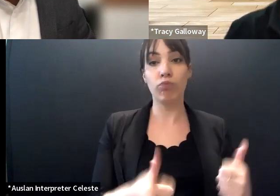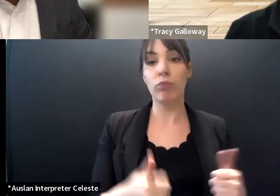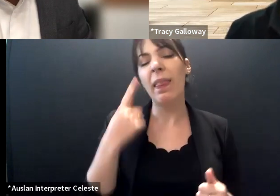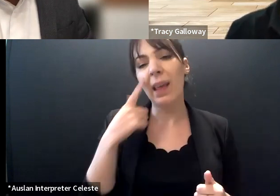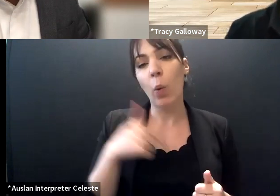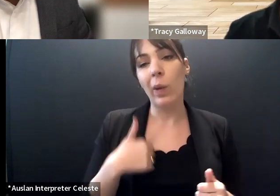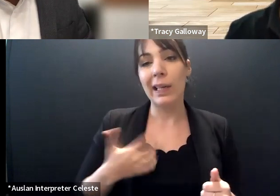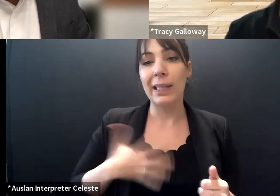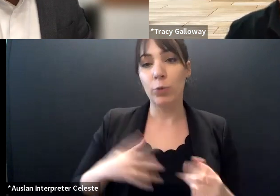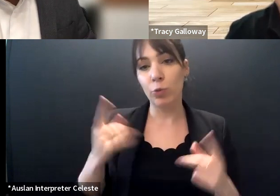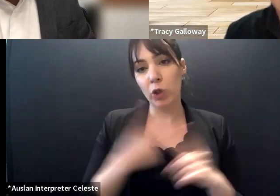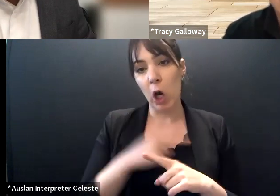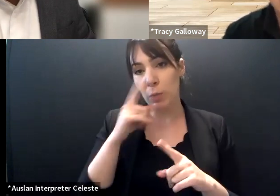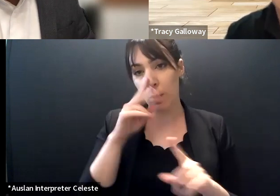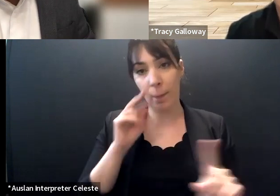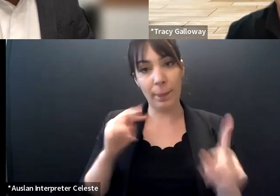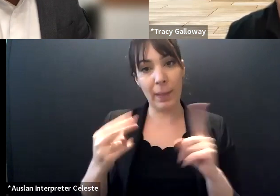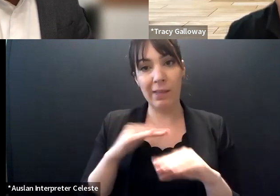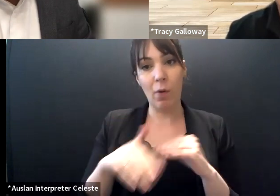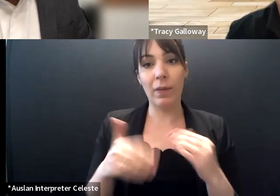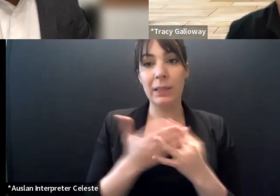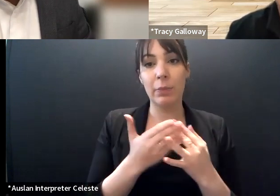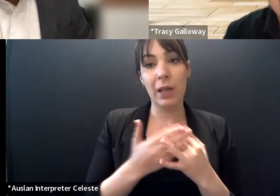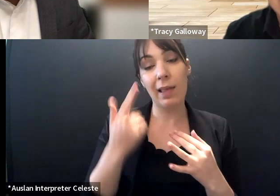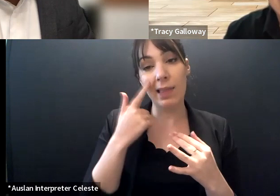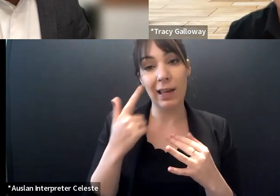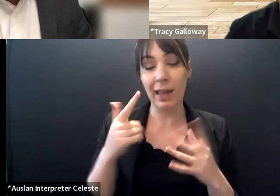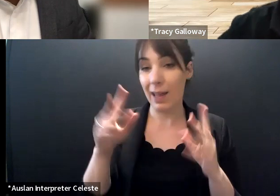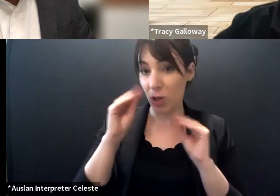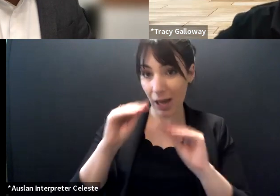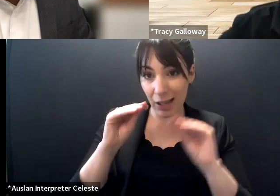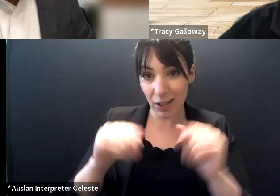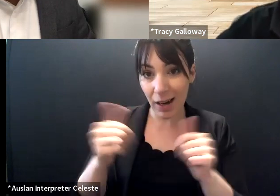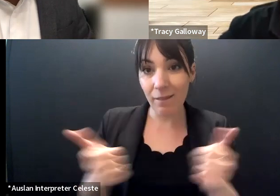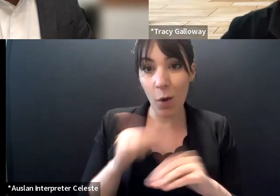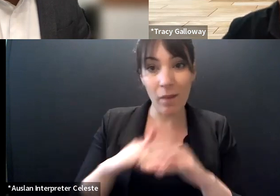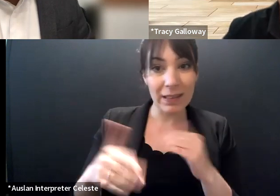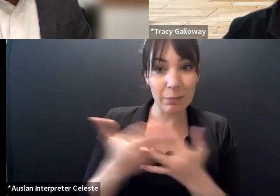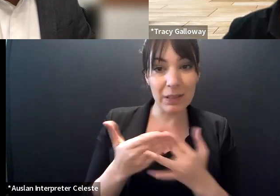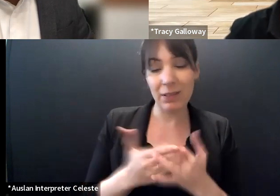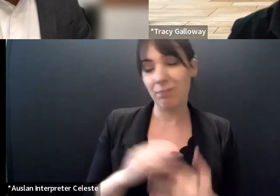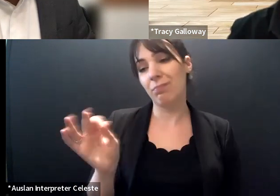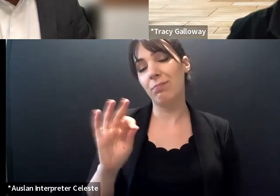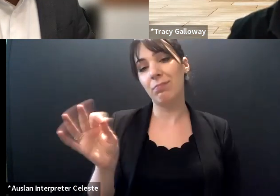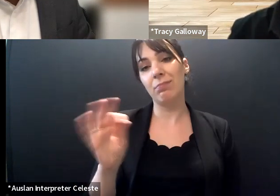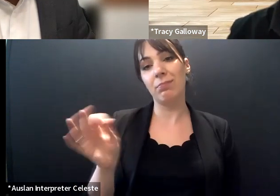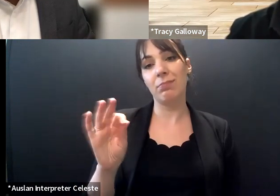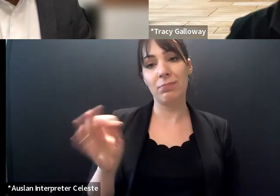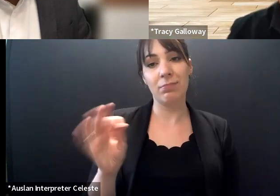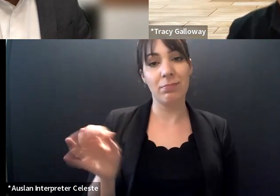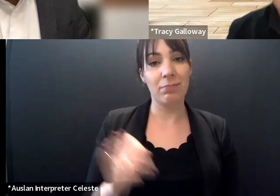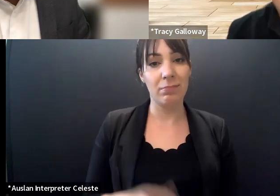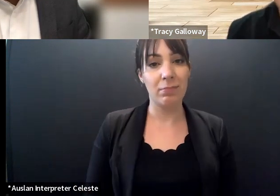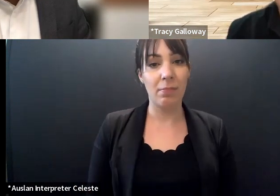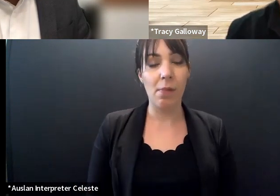how we perceive it. I think we are way behind in educating people about accessibility just because of the rate in which it's moved. I